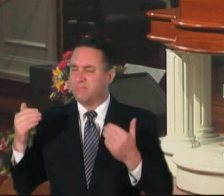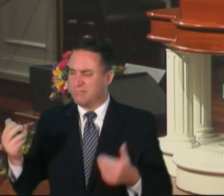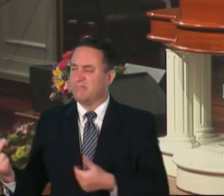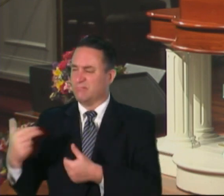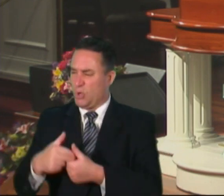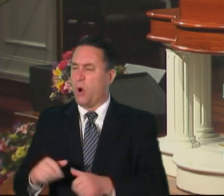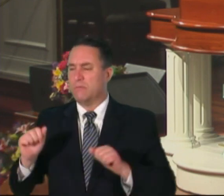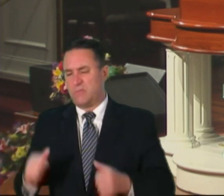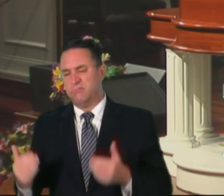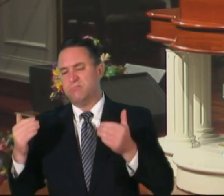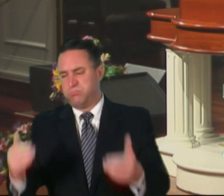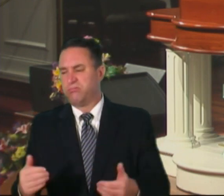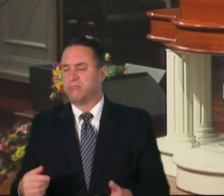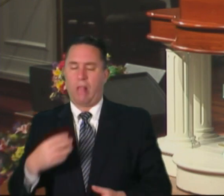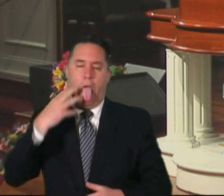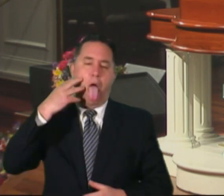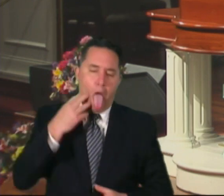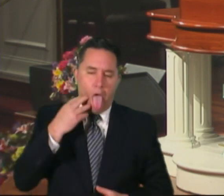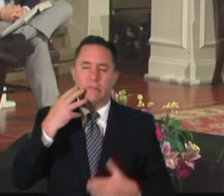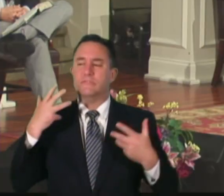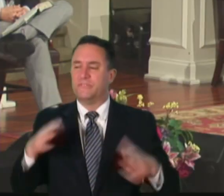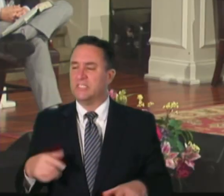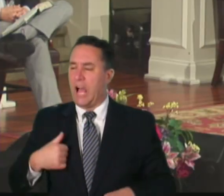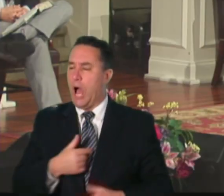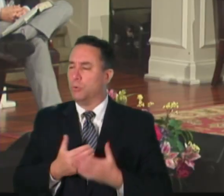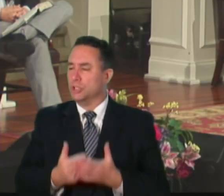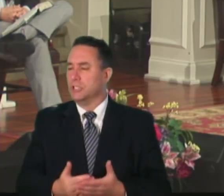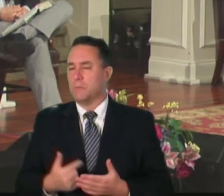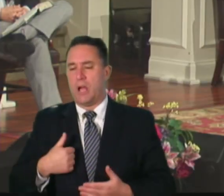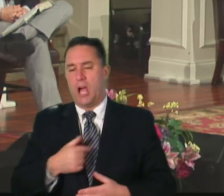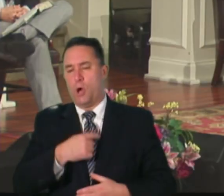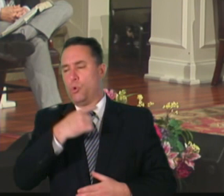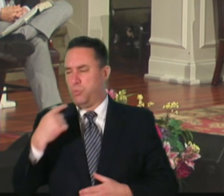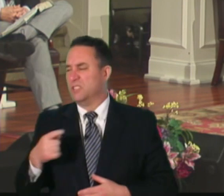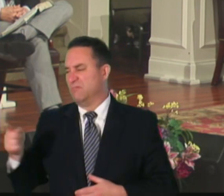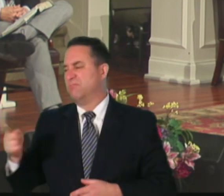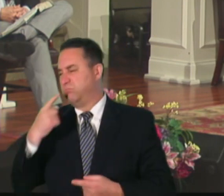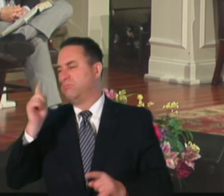us. We can do this. We've done this our whole life. This is our ship. It's our risk.